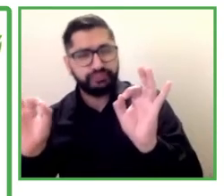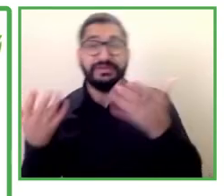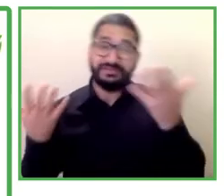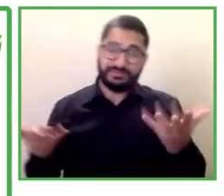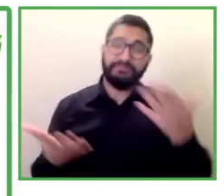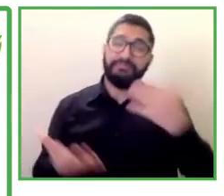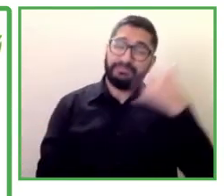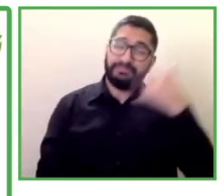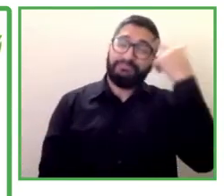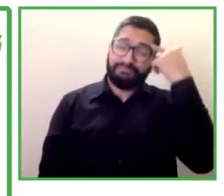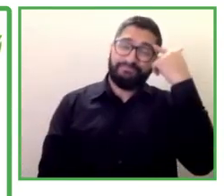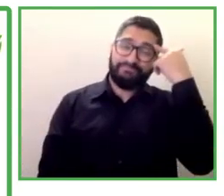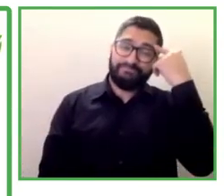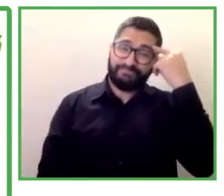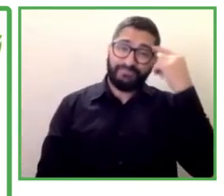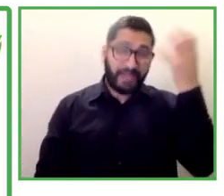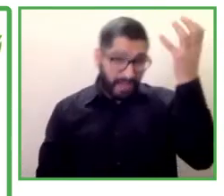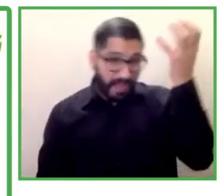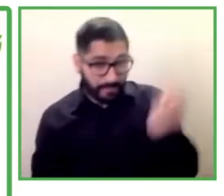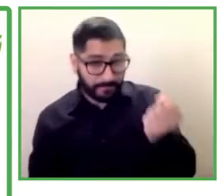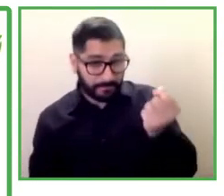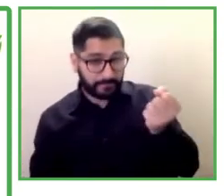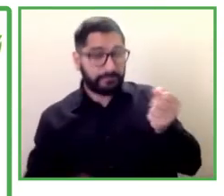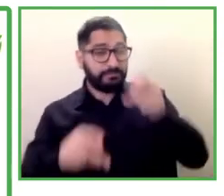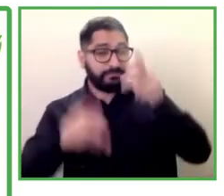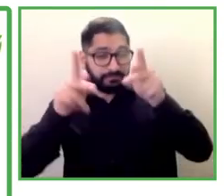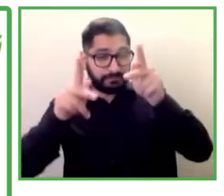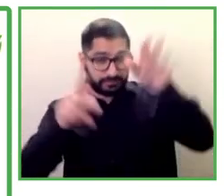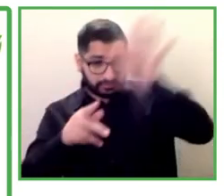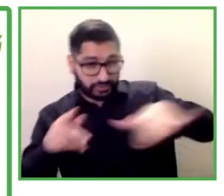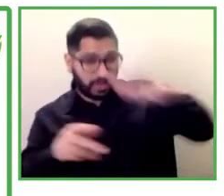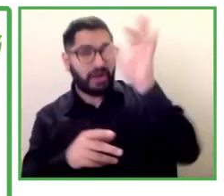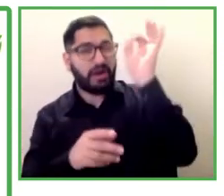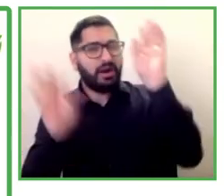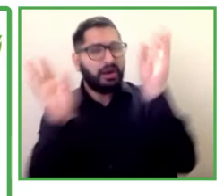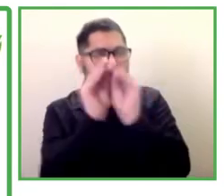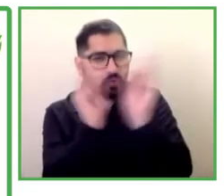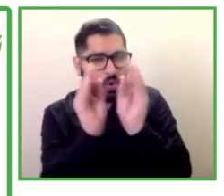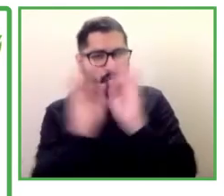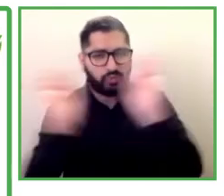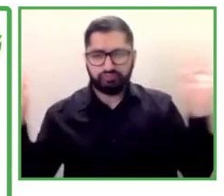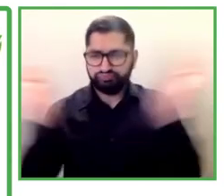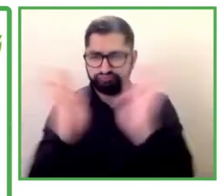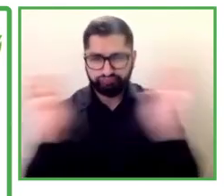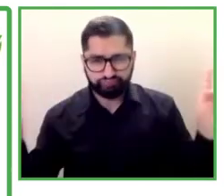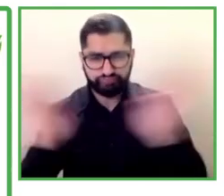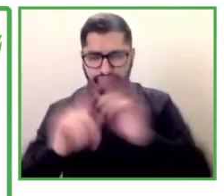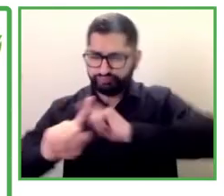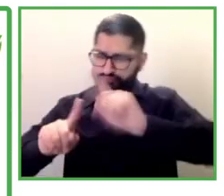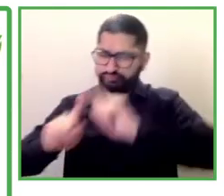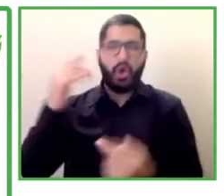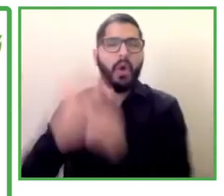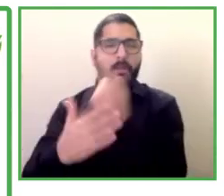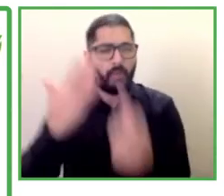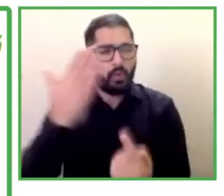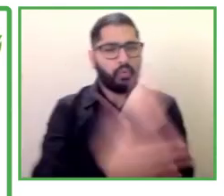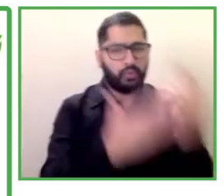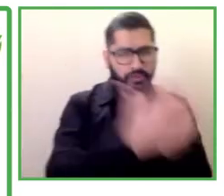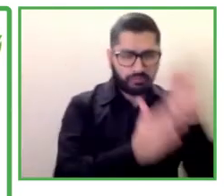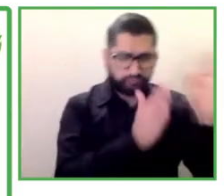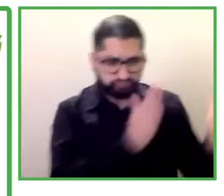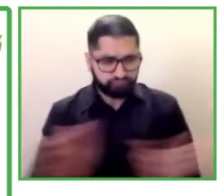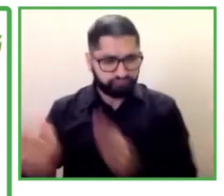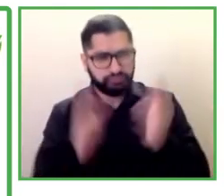work. And priority issues that were covered included inclusive safety and health policies, telework, mental health, equitable